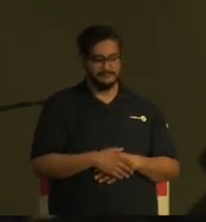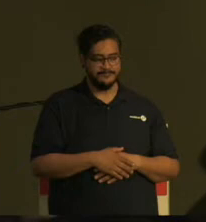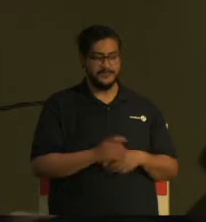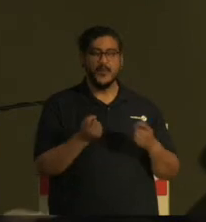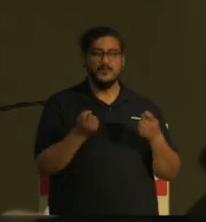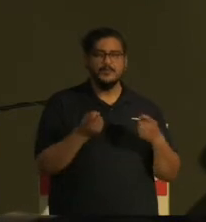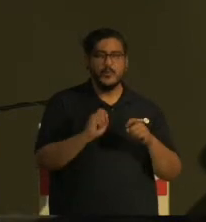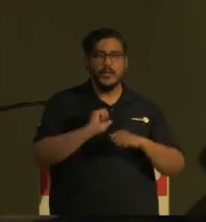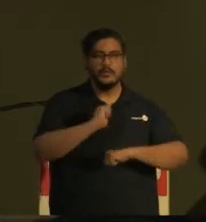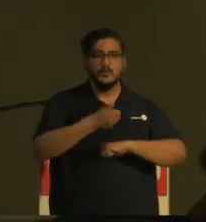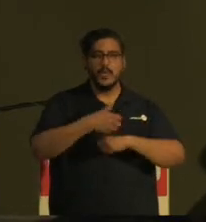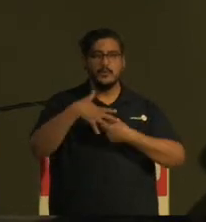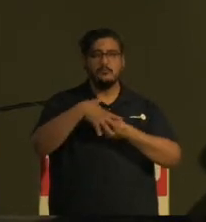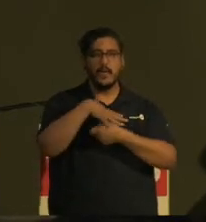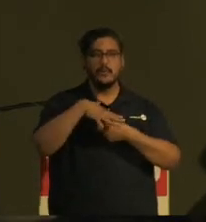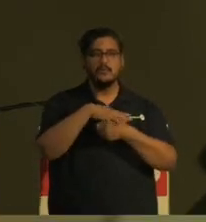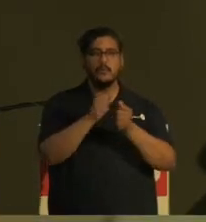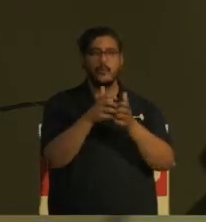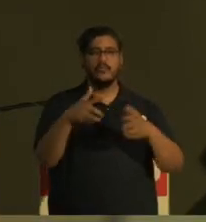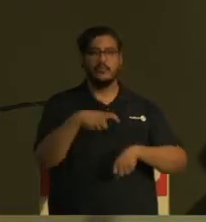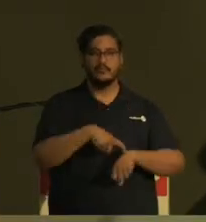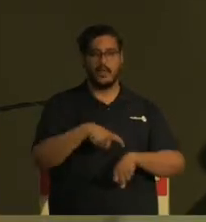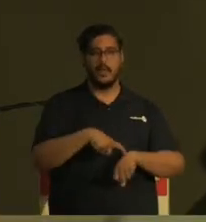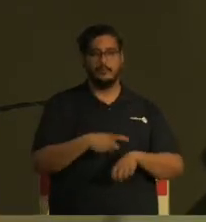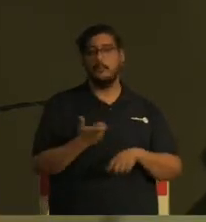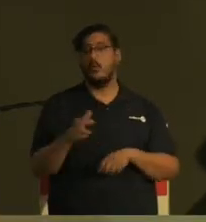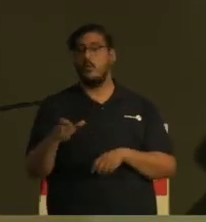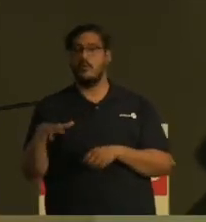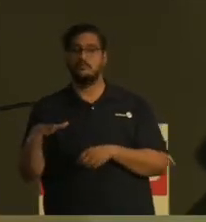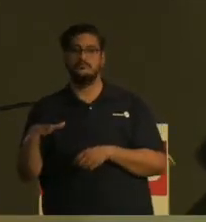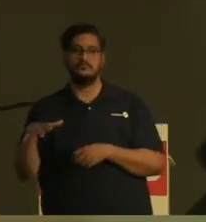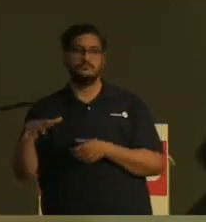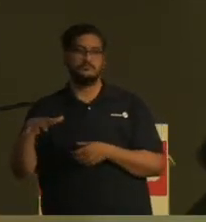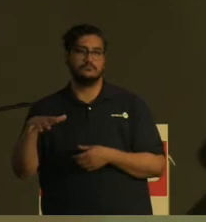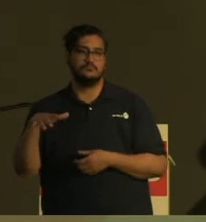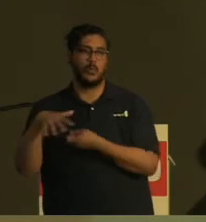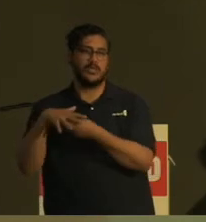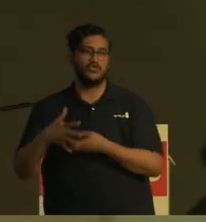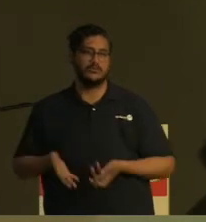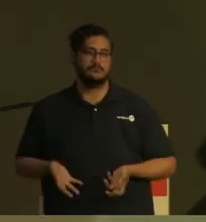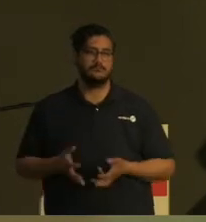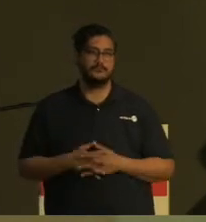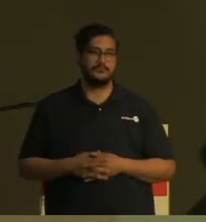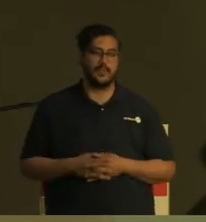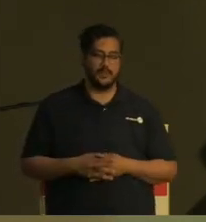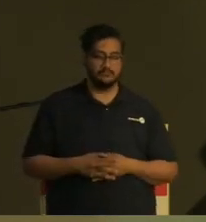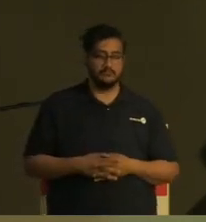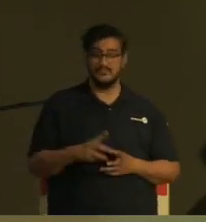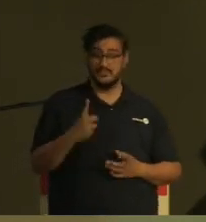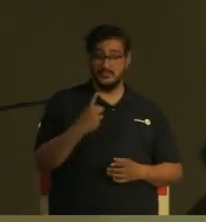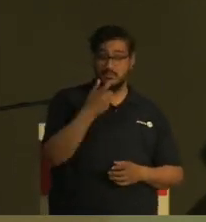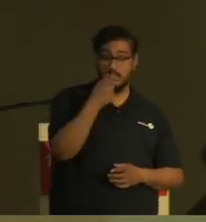create a space without time or location. And I think one thing that's